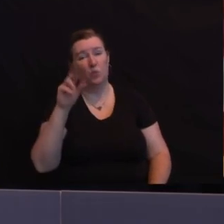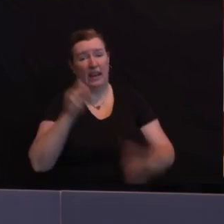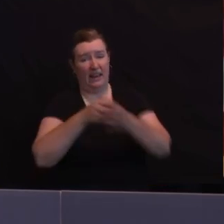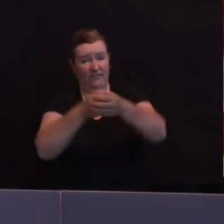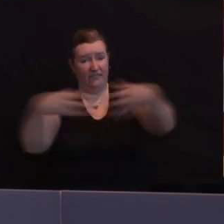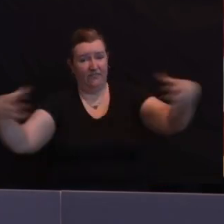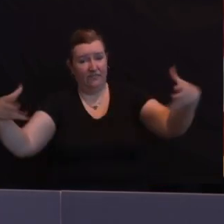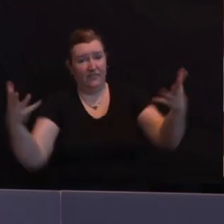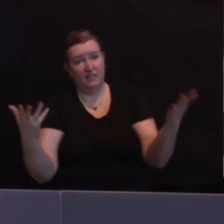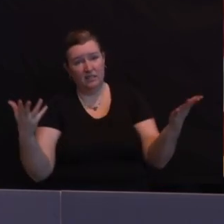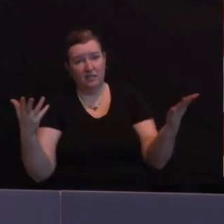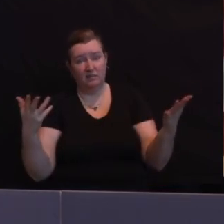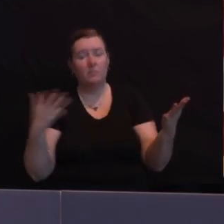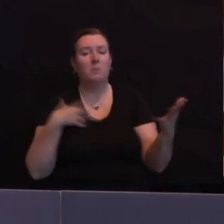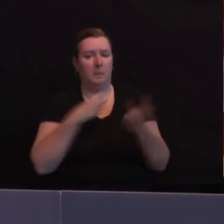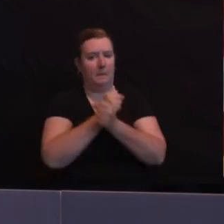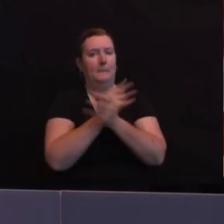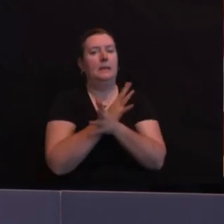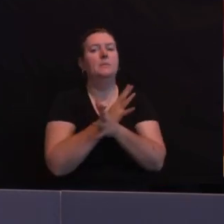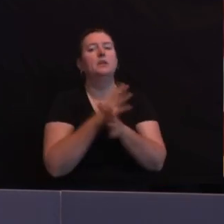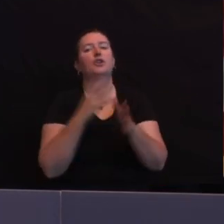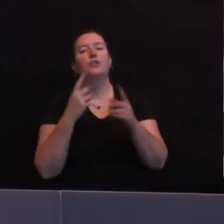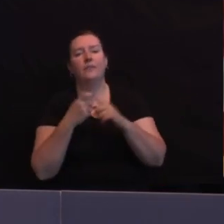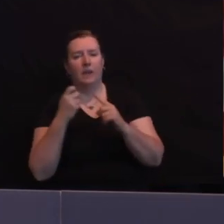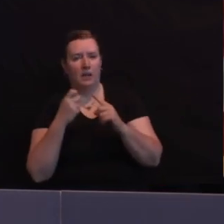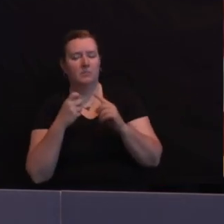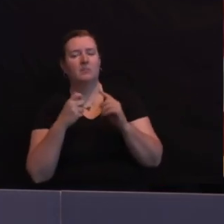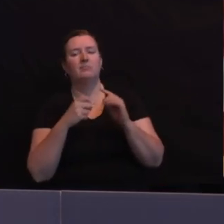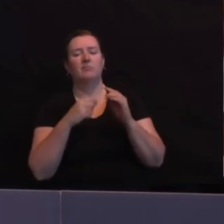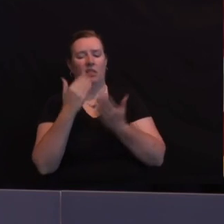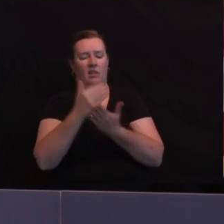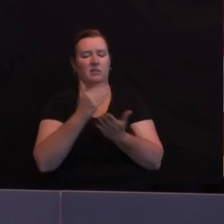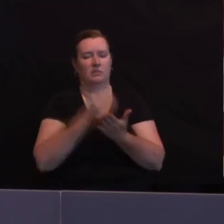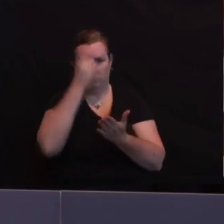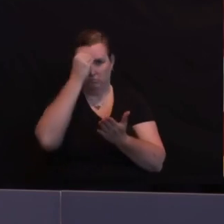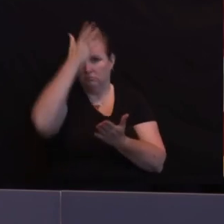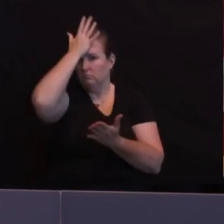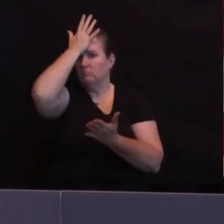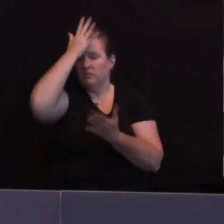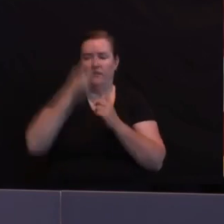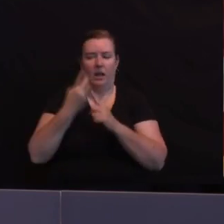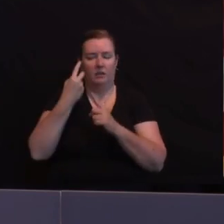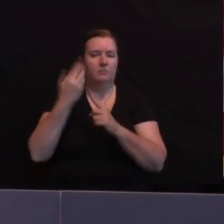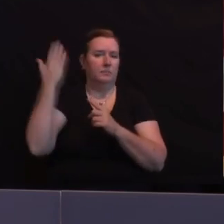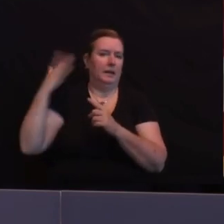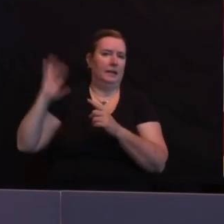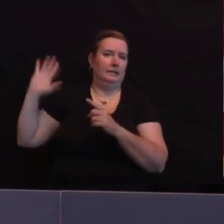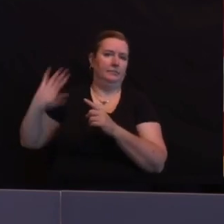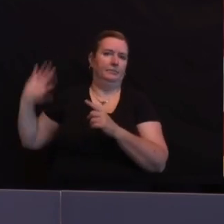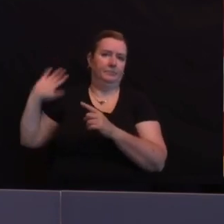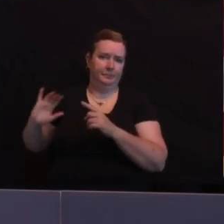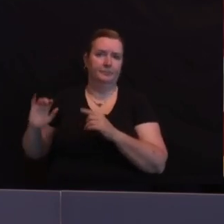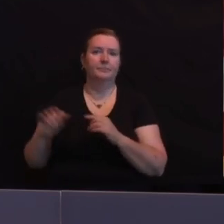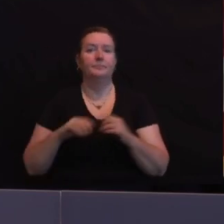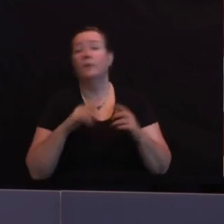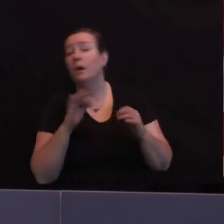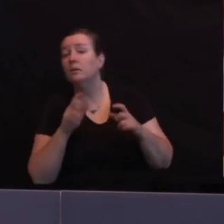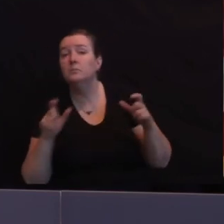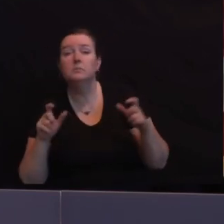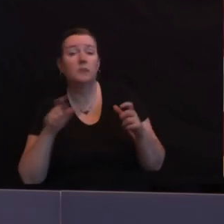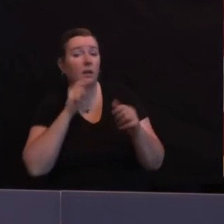are preparing based on lessons learned from our prior experiences. If individuals do not adhere